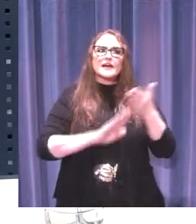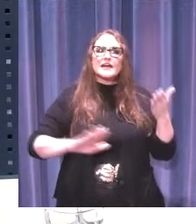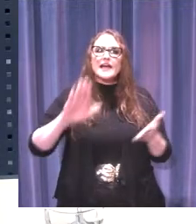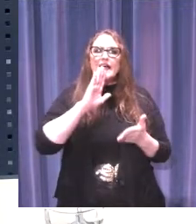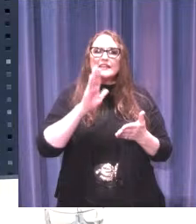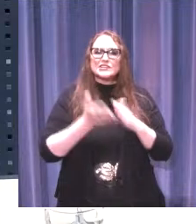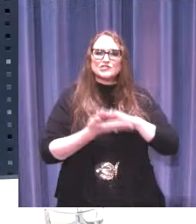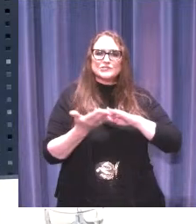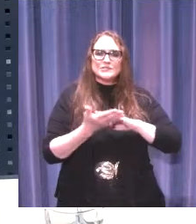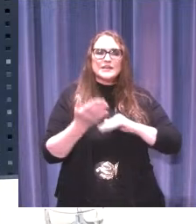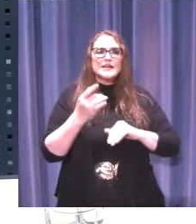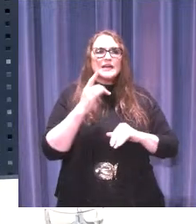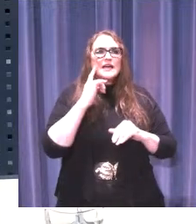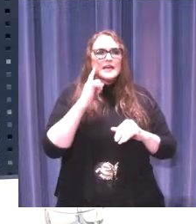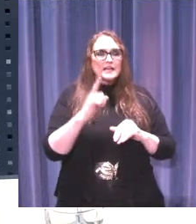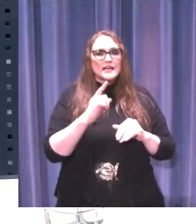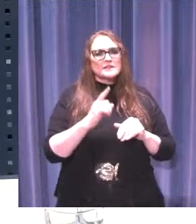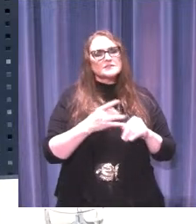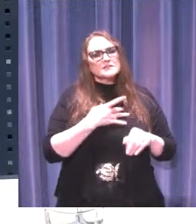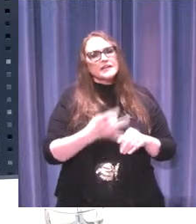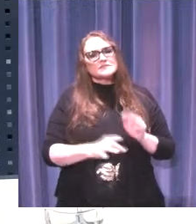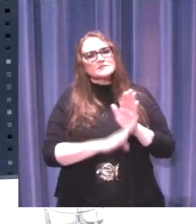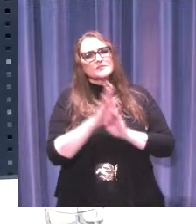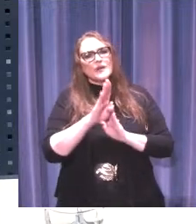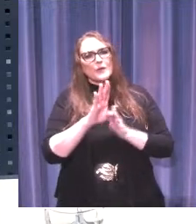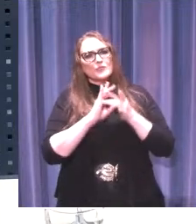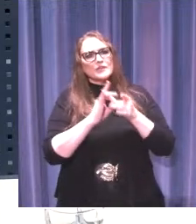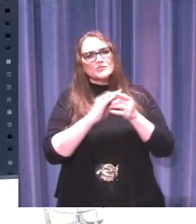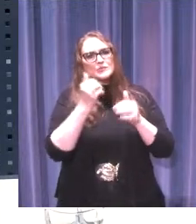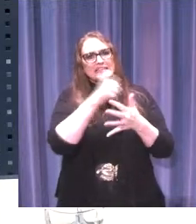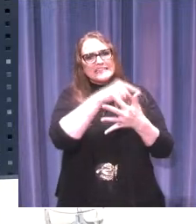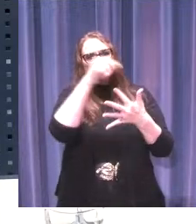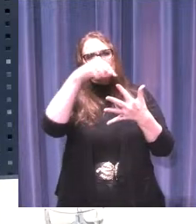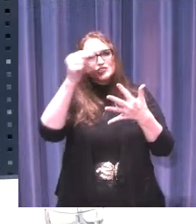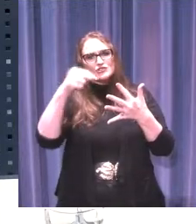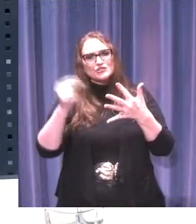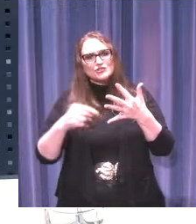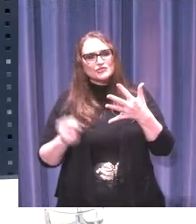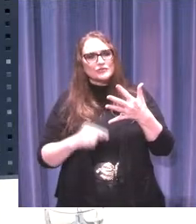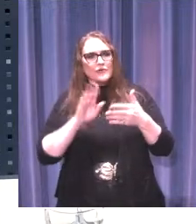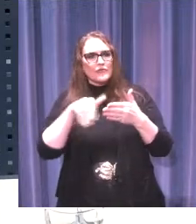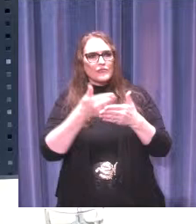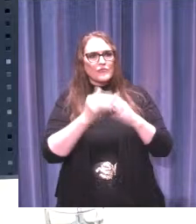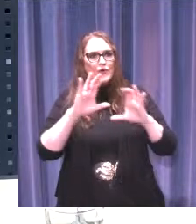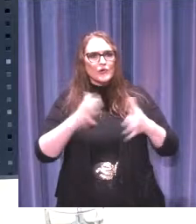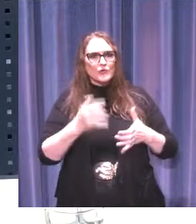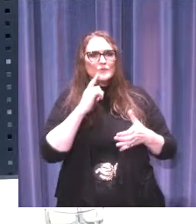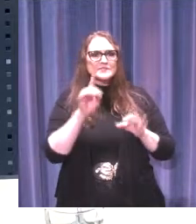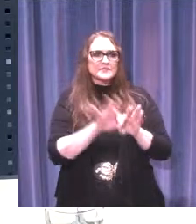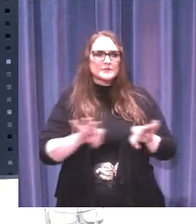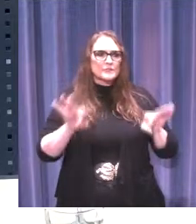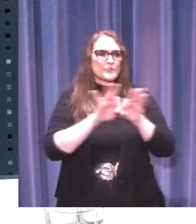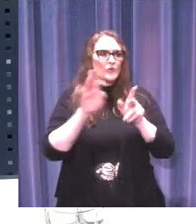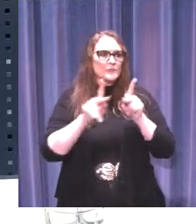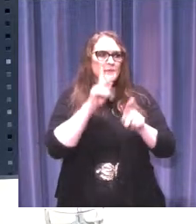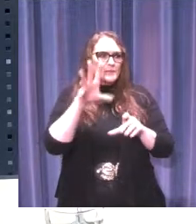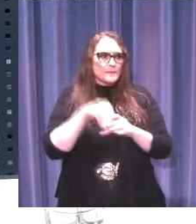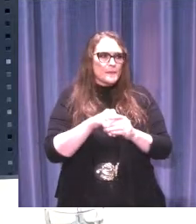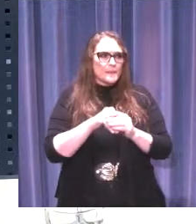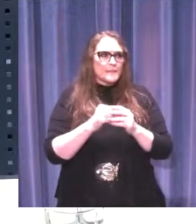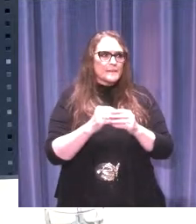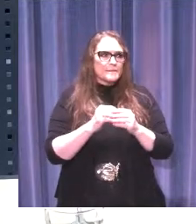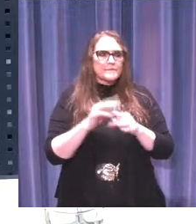to develop relationships with each of those groups and all key stakeholders, including the